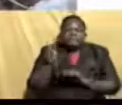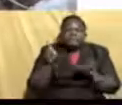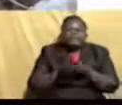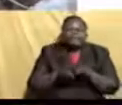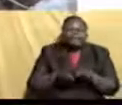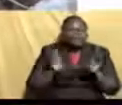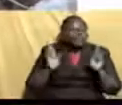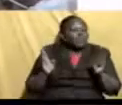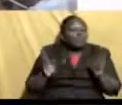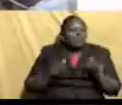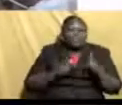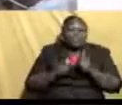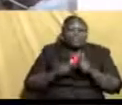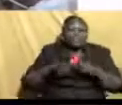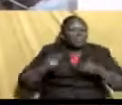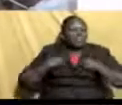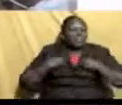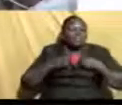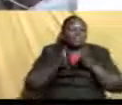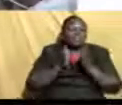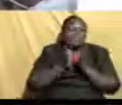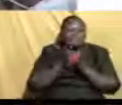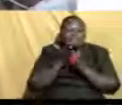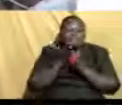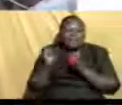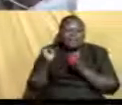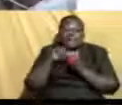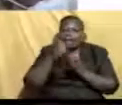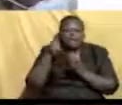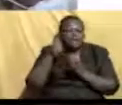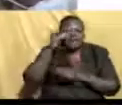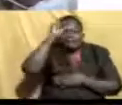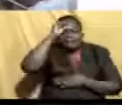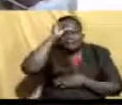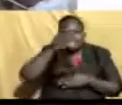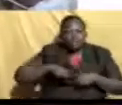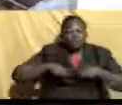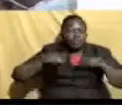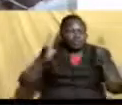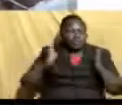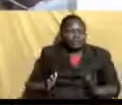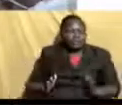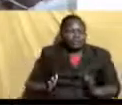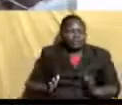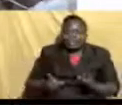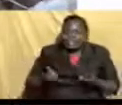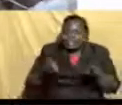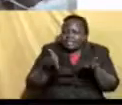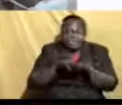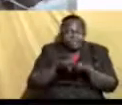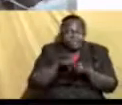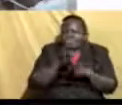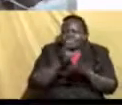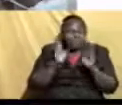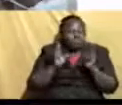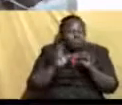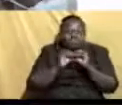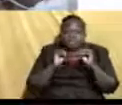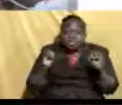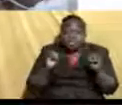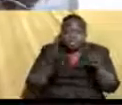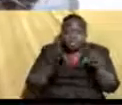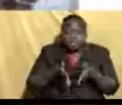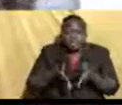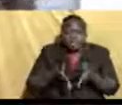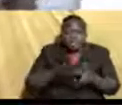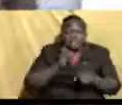immunity that is enjoyed by other state actors. And it's not unusual. Today, I